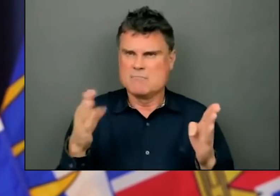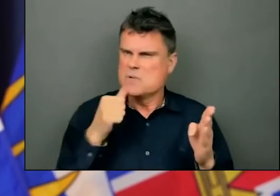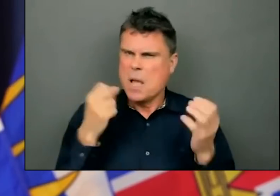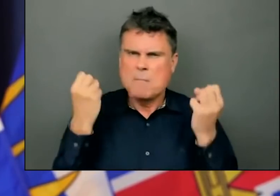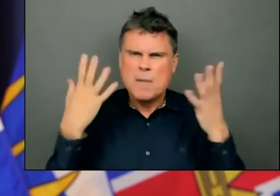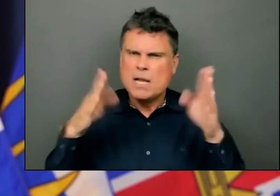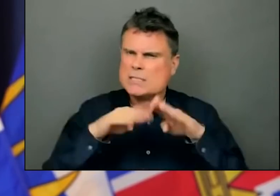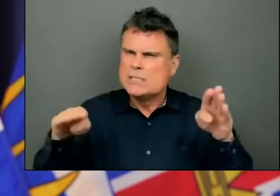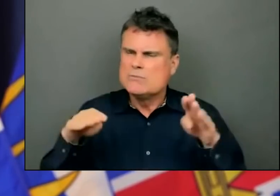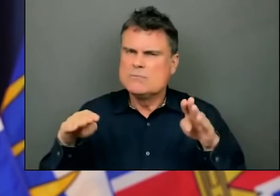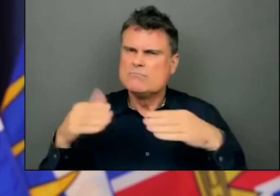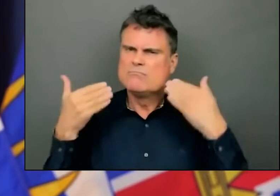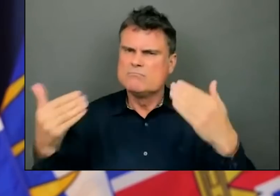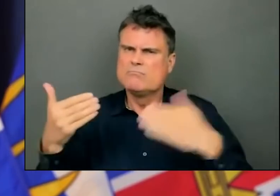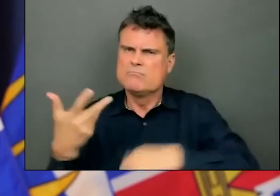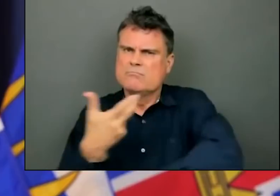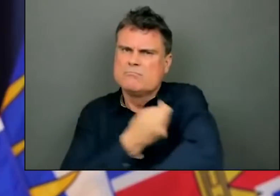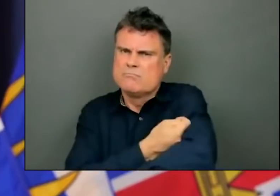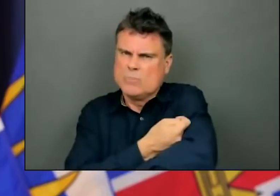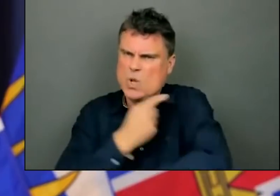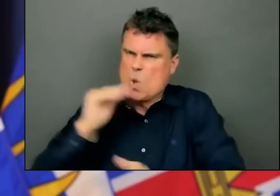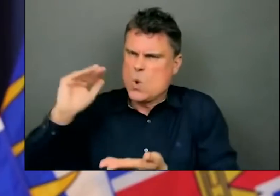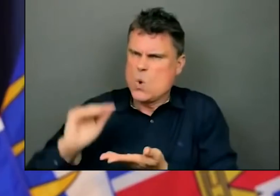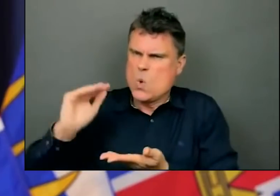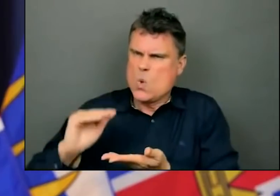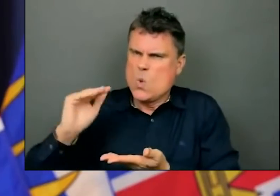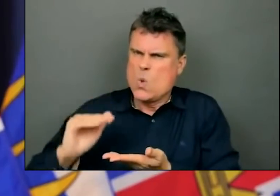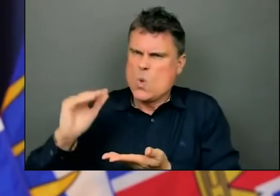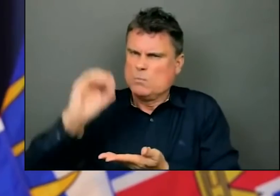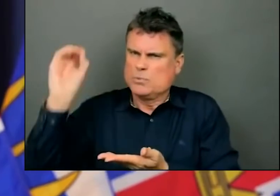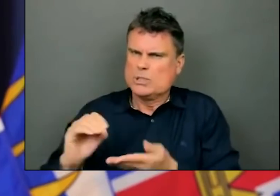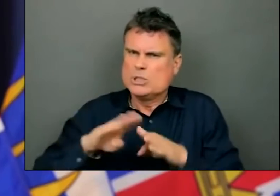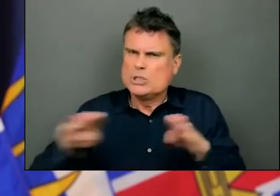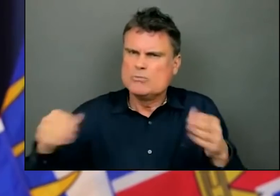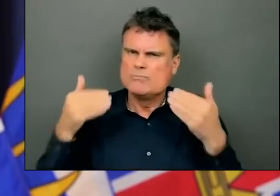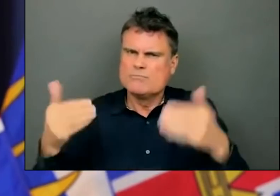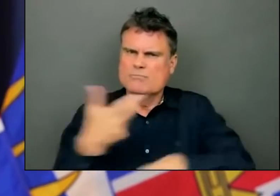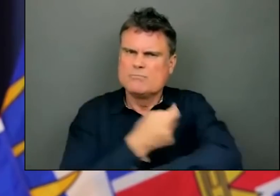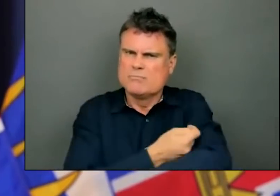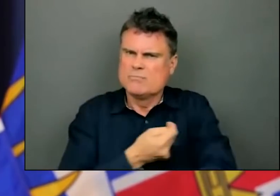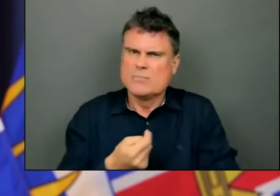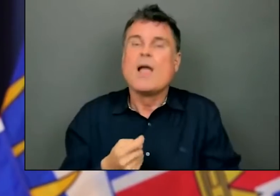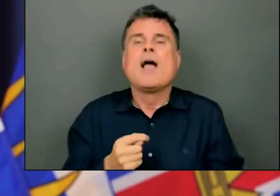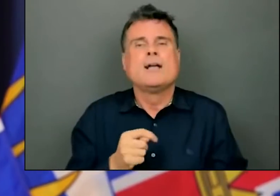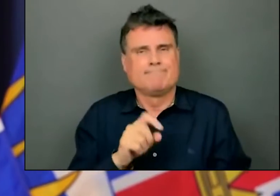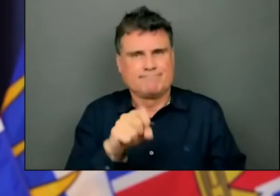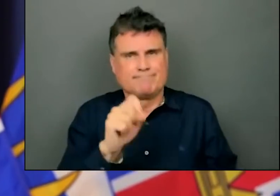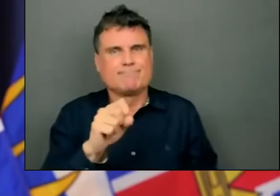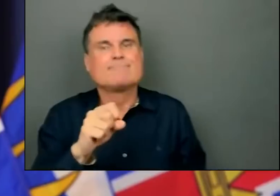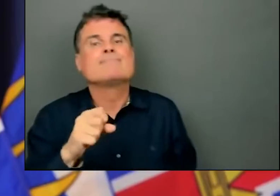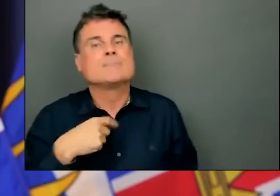Yeah, well, this is something, actually, we had a long conversation about that with colleagues across the